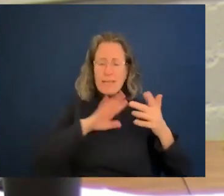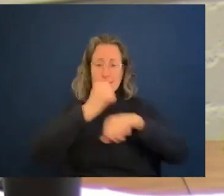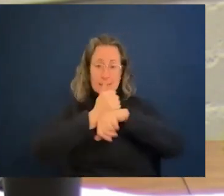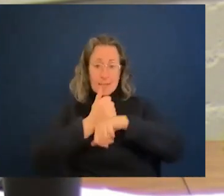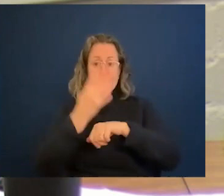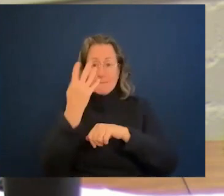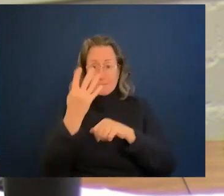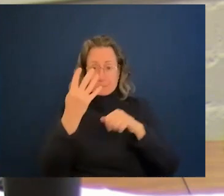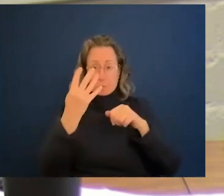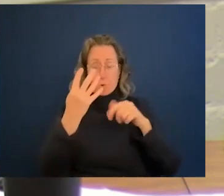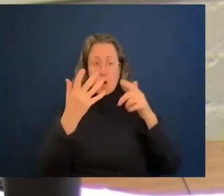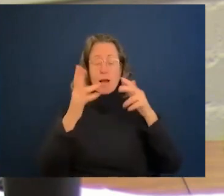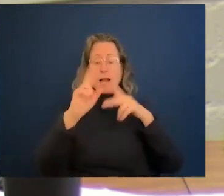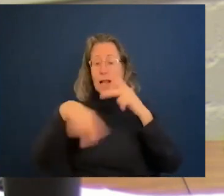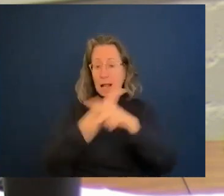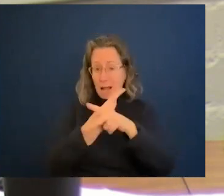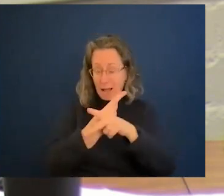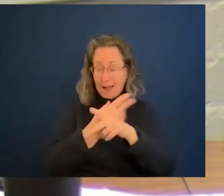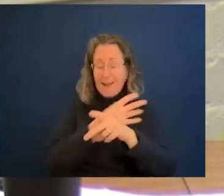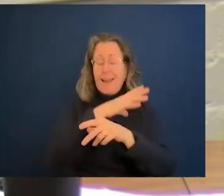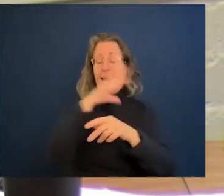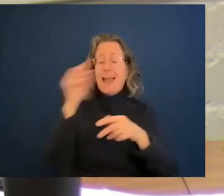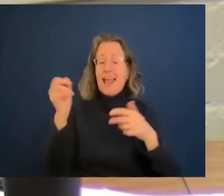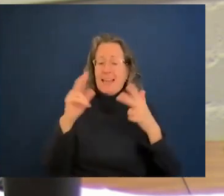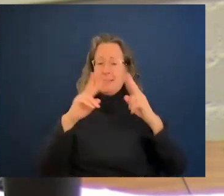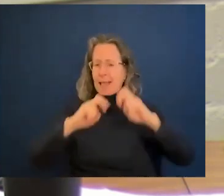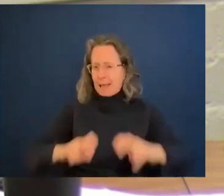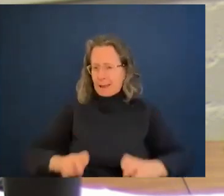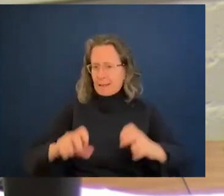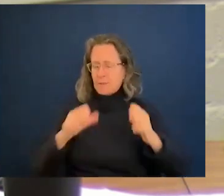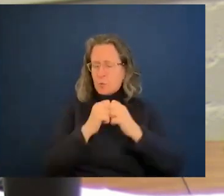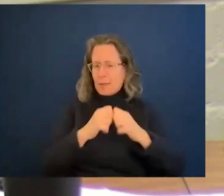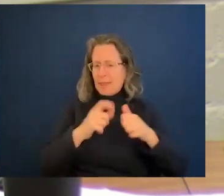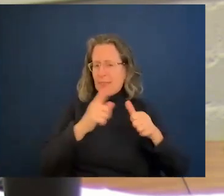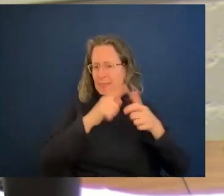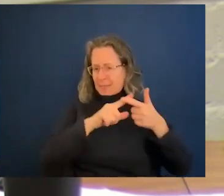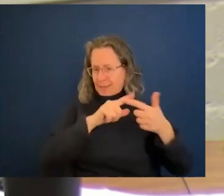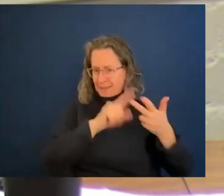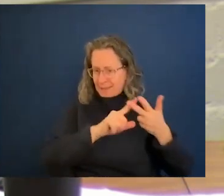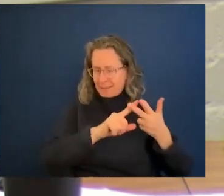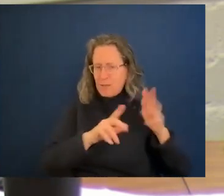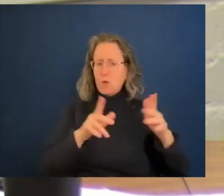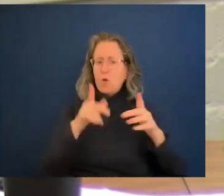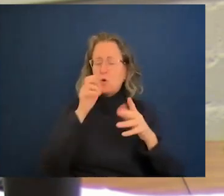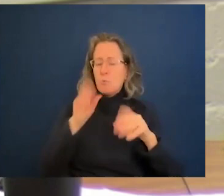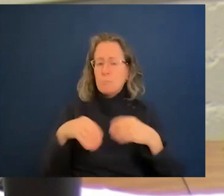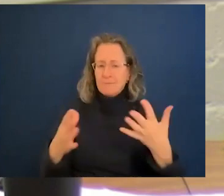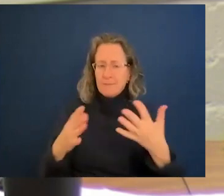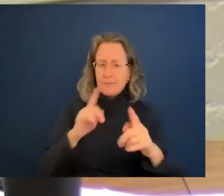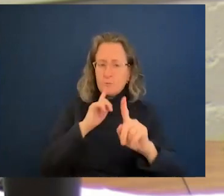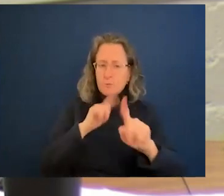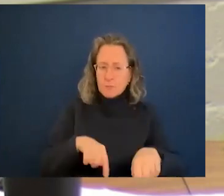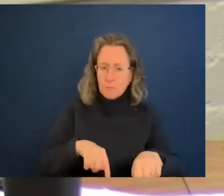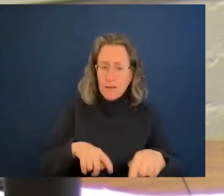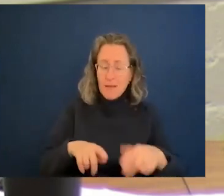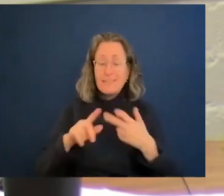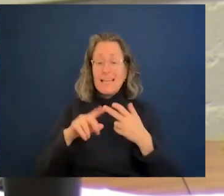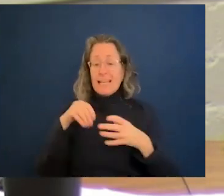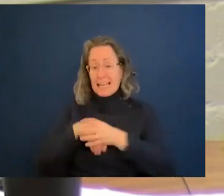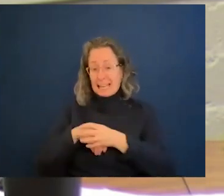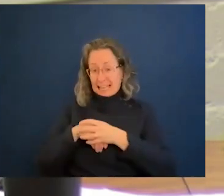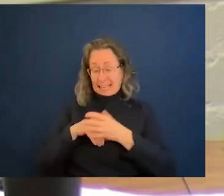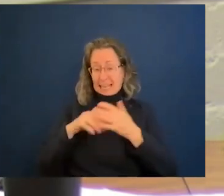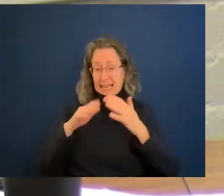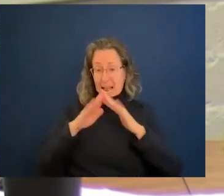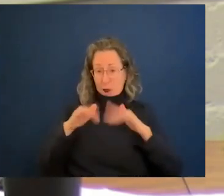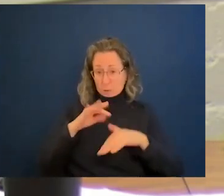type of services at Regional are dedicated uh who provides First Response and who provides Advanced EMS and so the